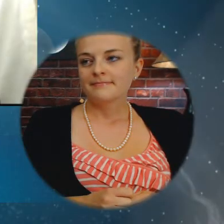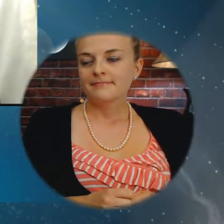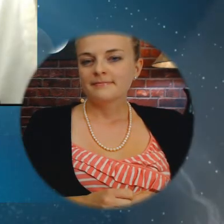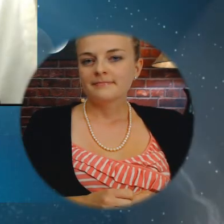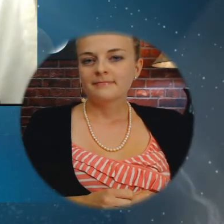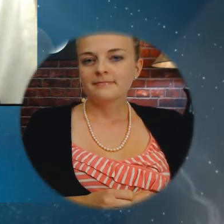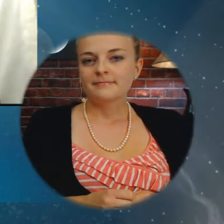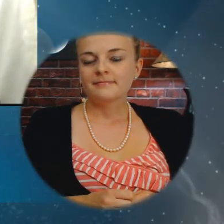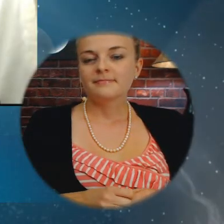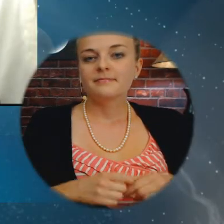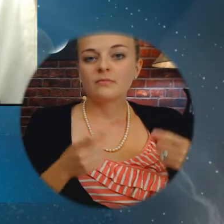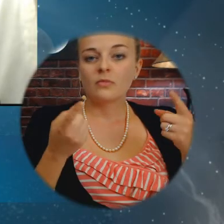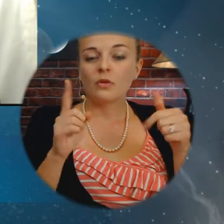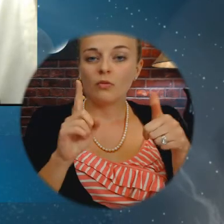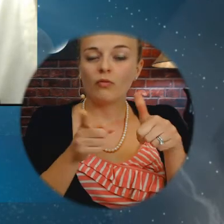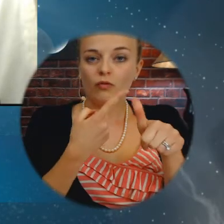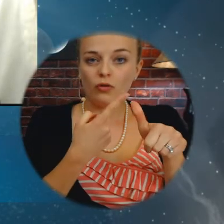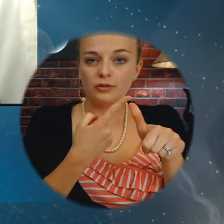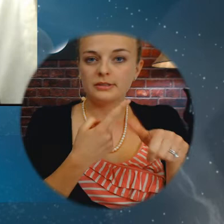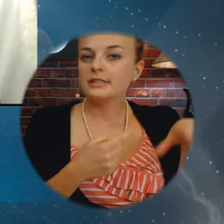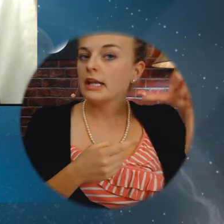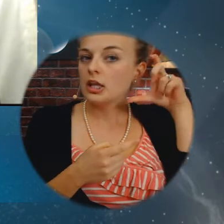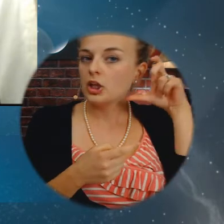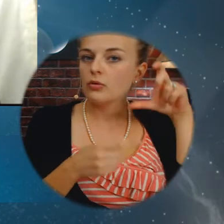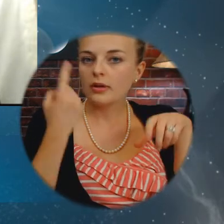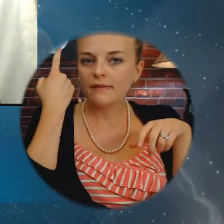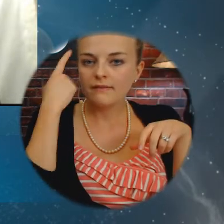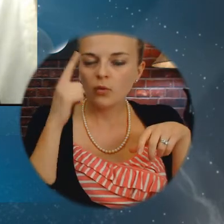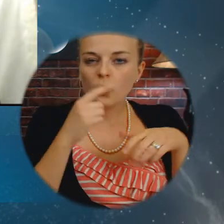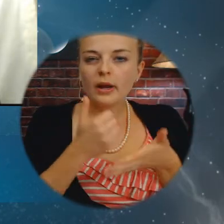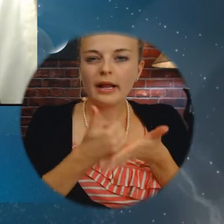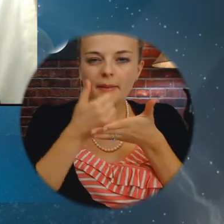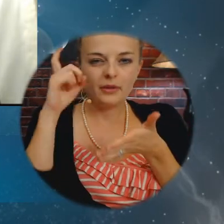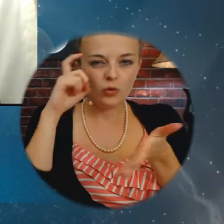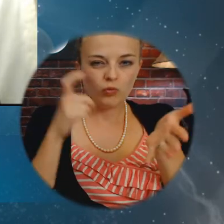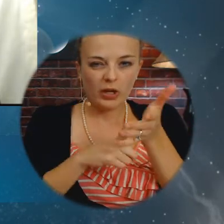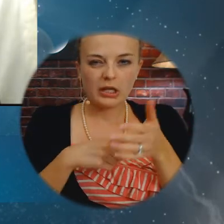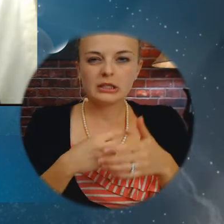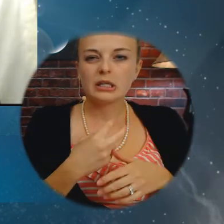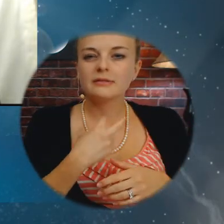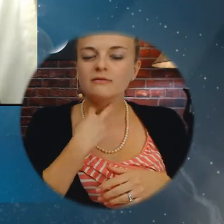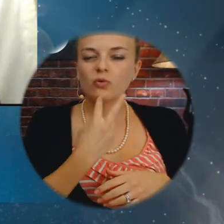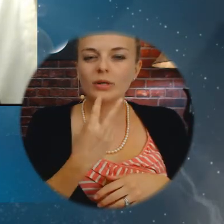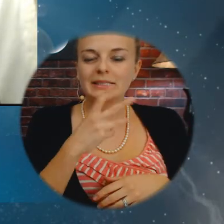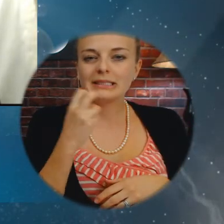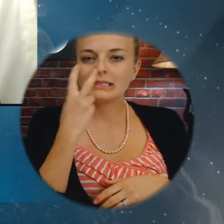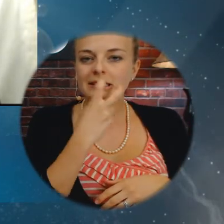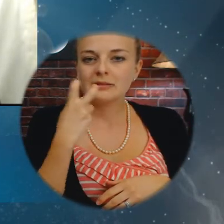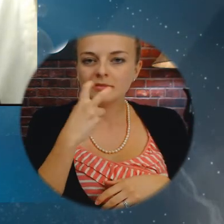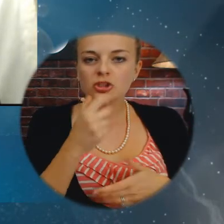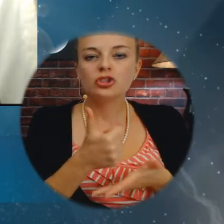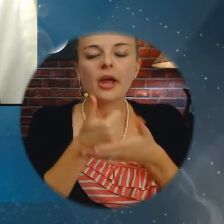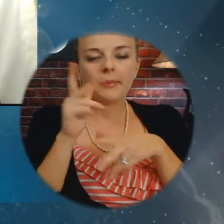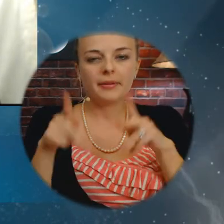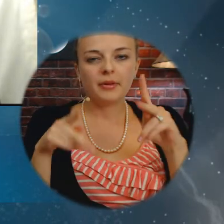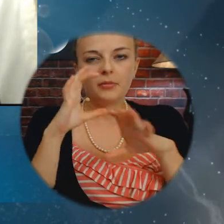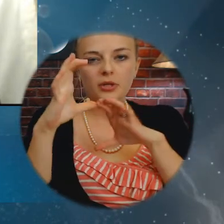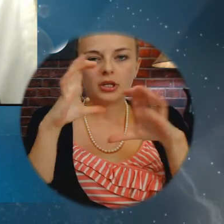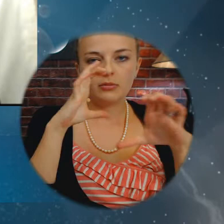a hearing instrument's all about speech recognition and helping people be able to communicate, number one.